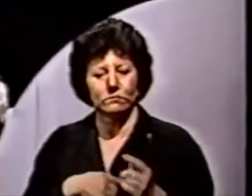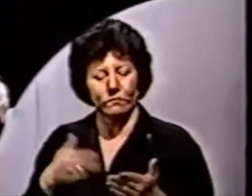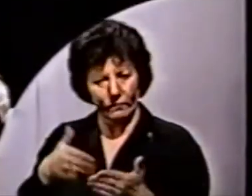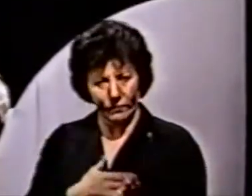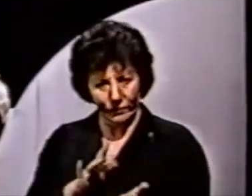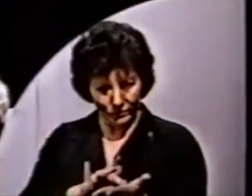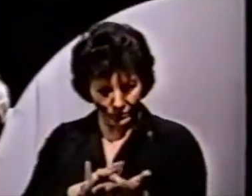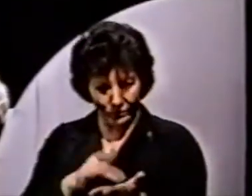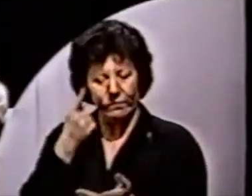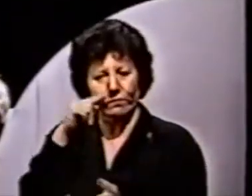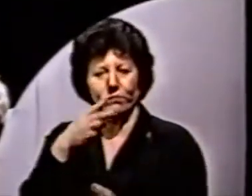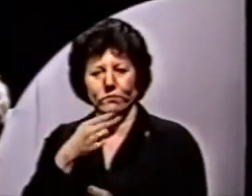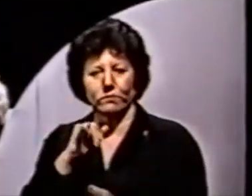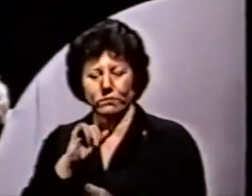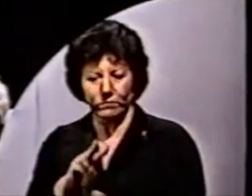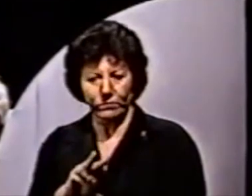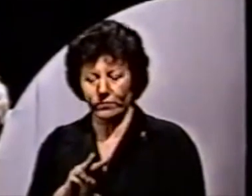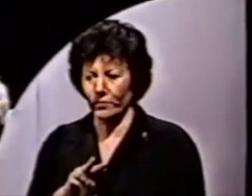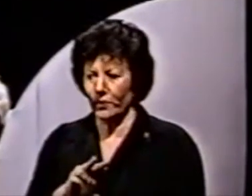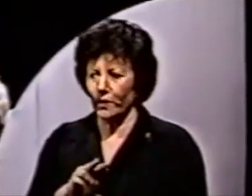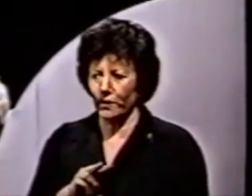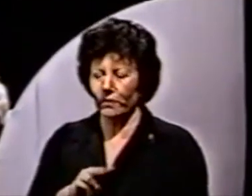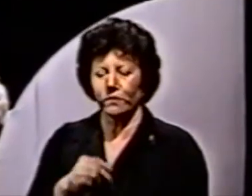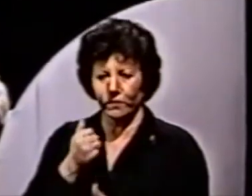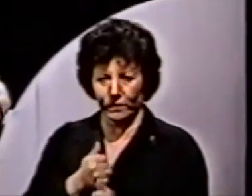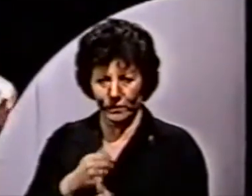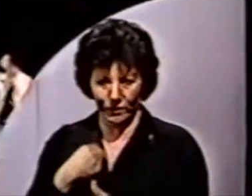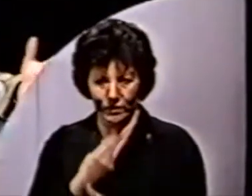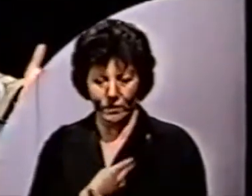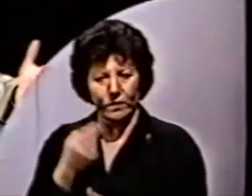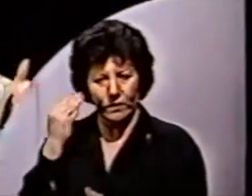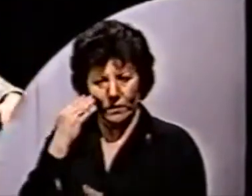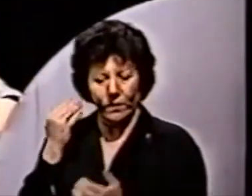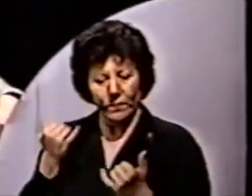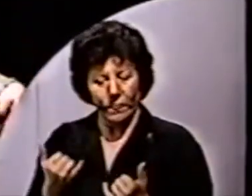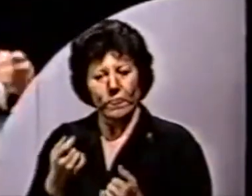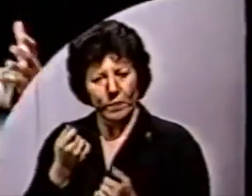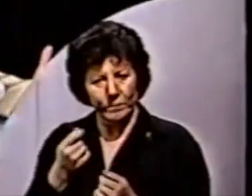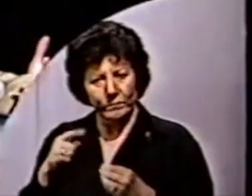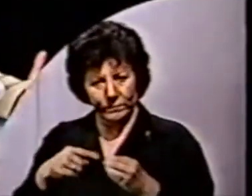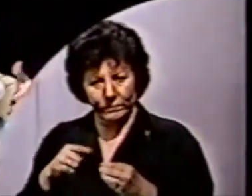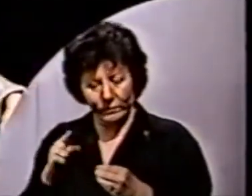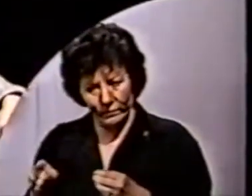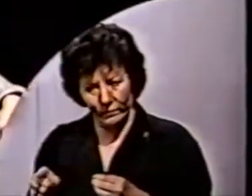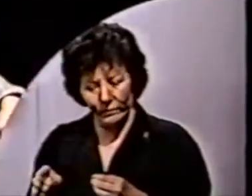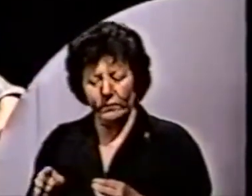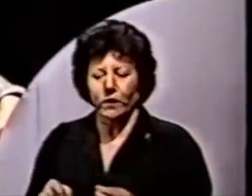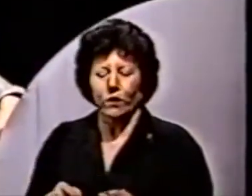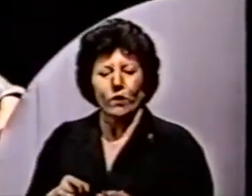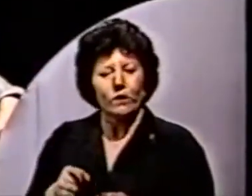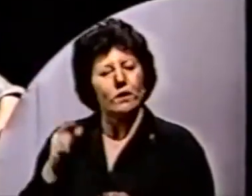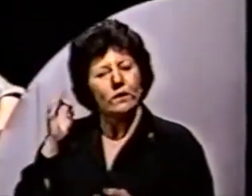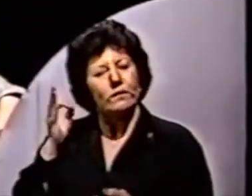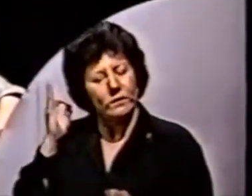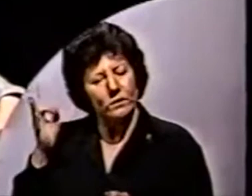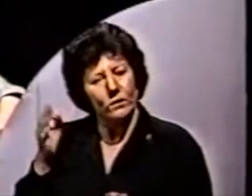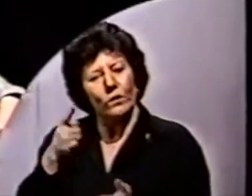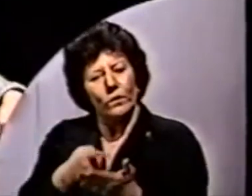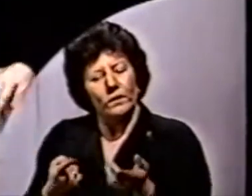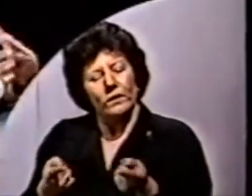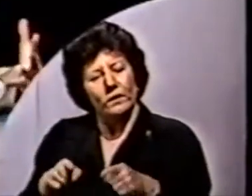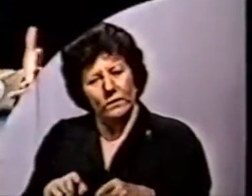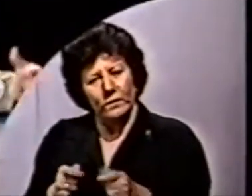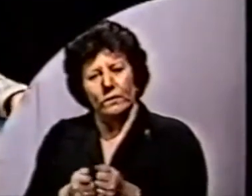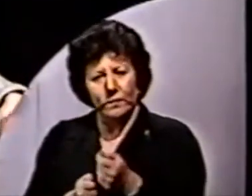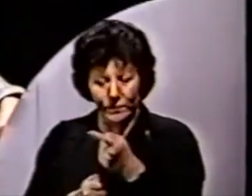Hmm. Well, that gives us a little background about each of your groups. Maybe we can talk about where we're going in the future, give